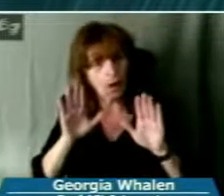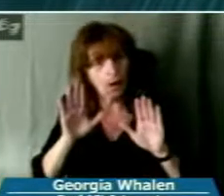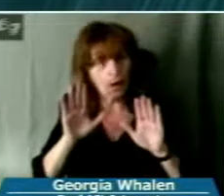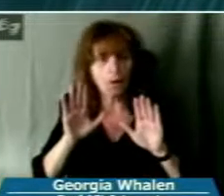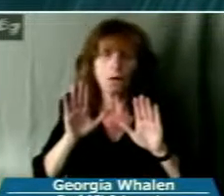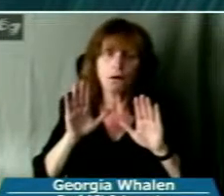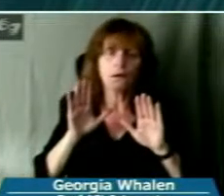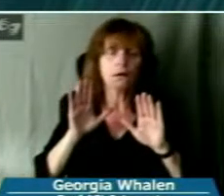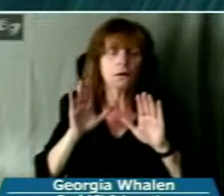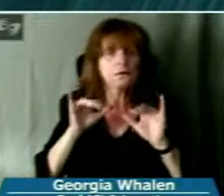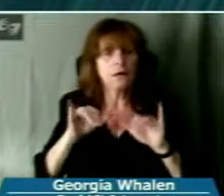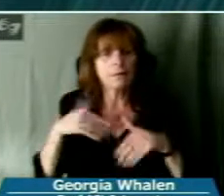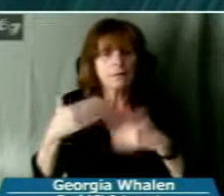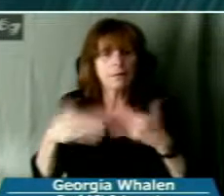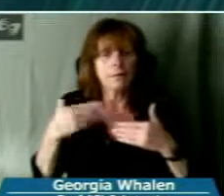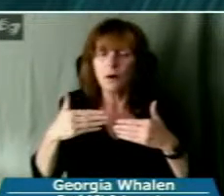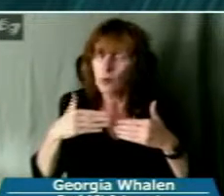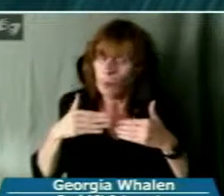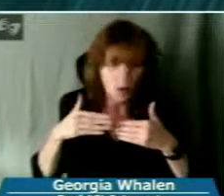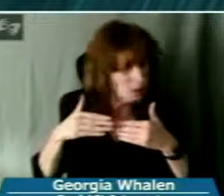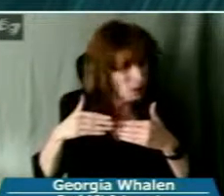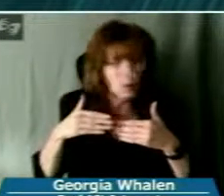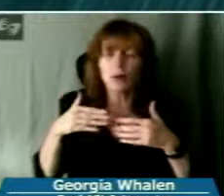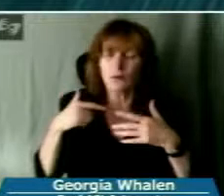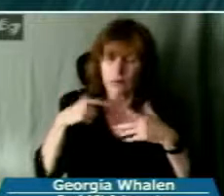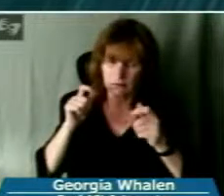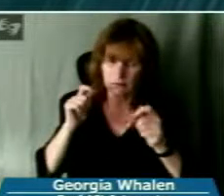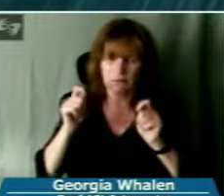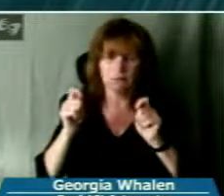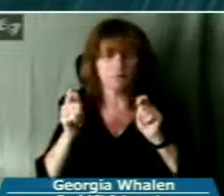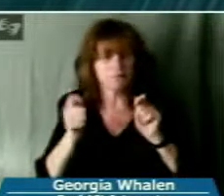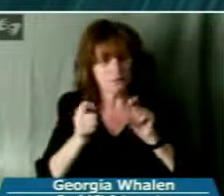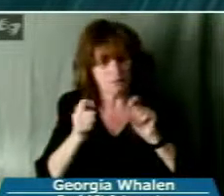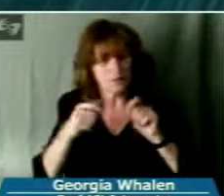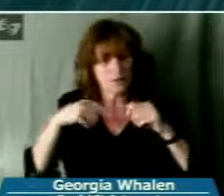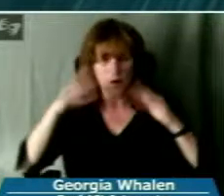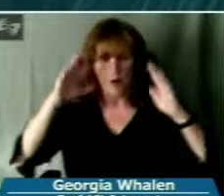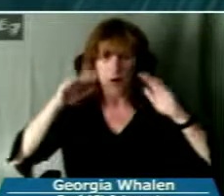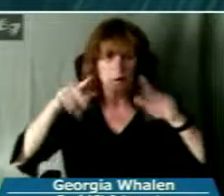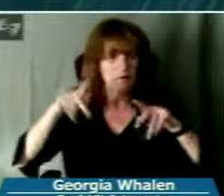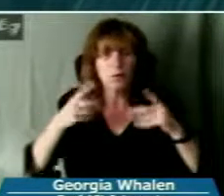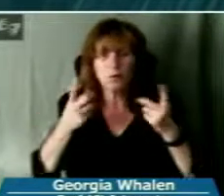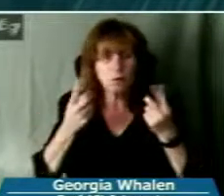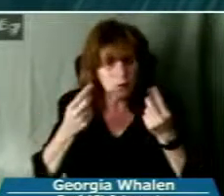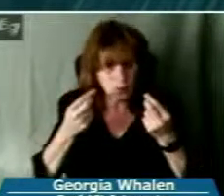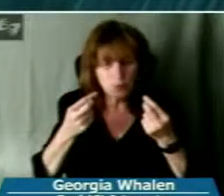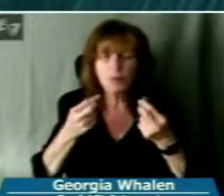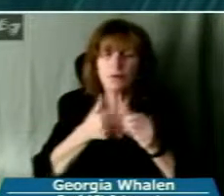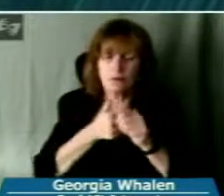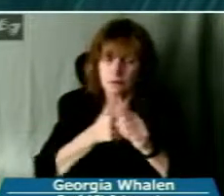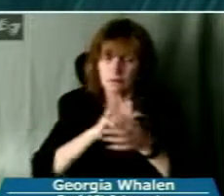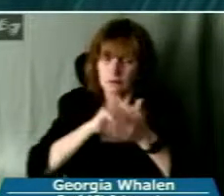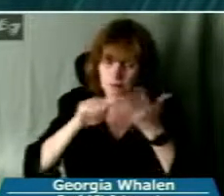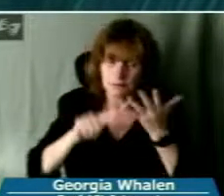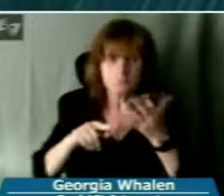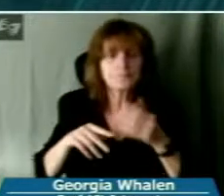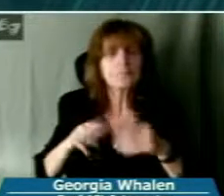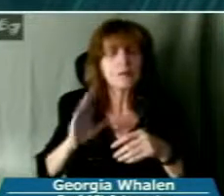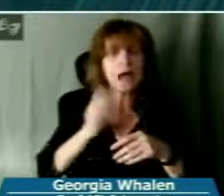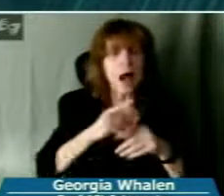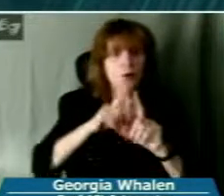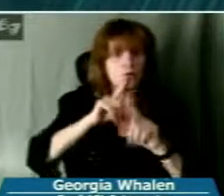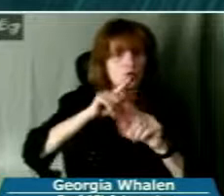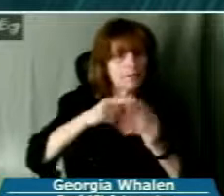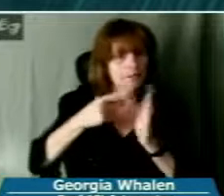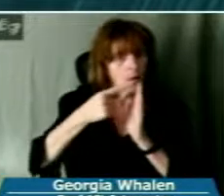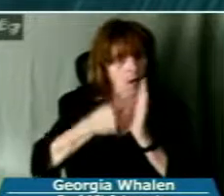those expectations that we expect from the public. The other piece that's in this report, without specificity, because it's going to take